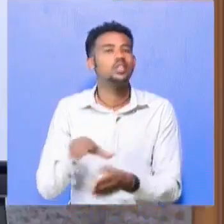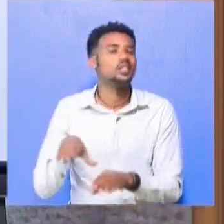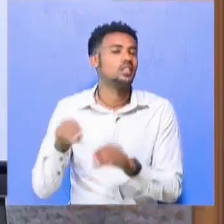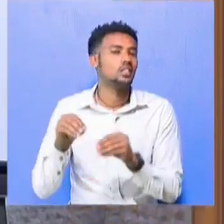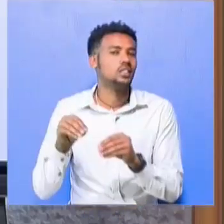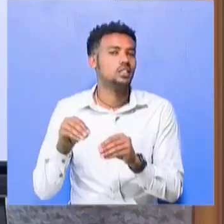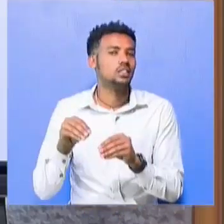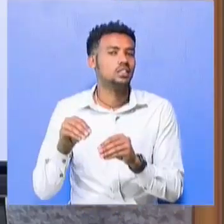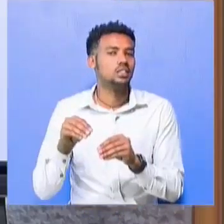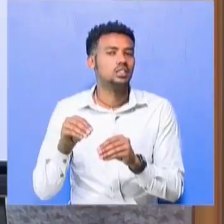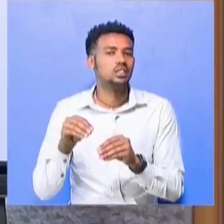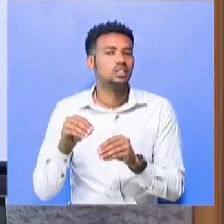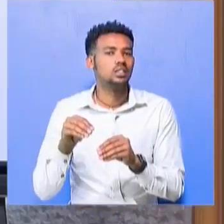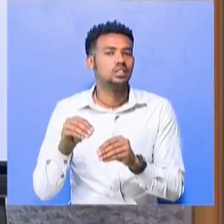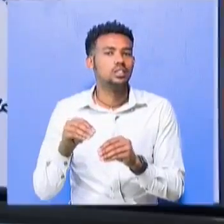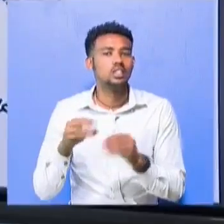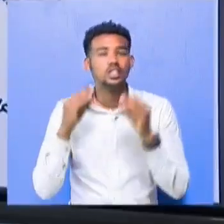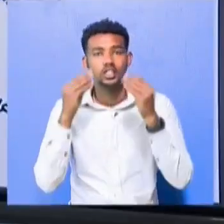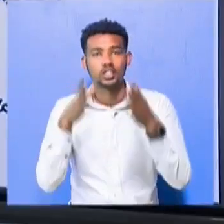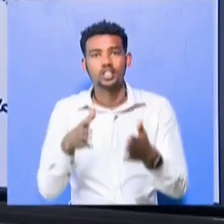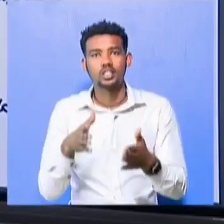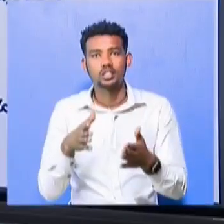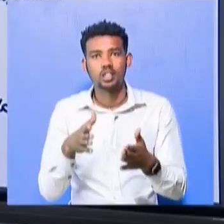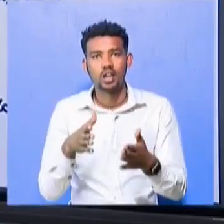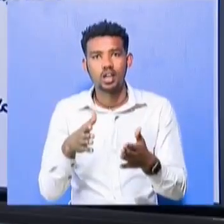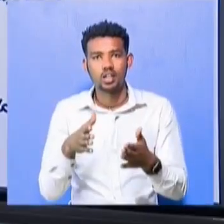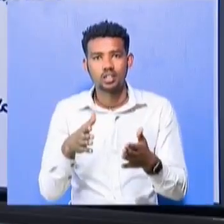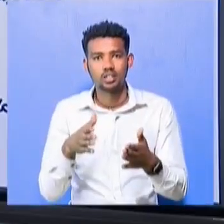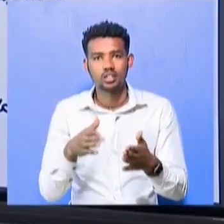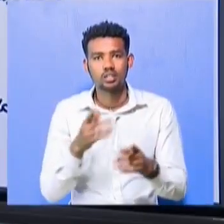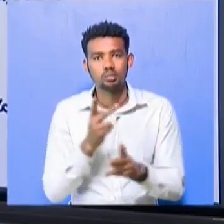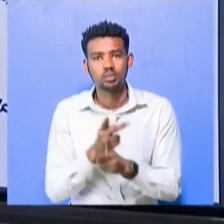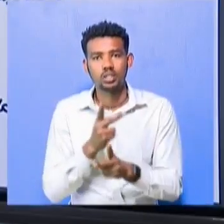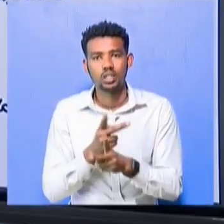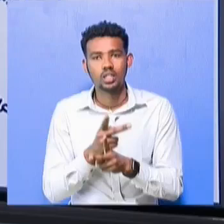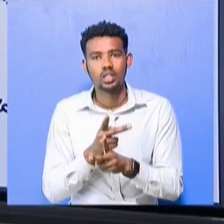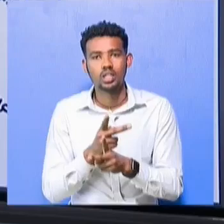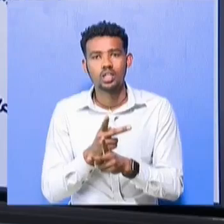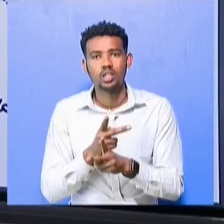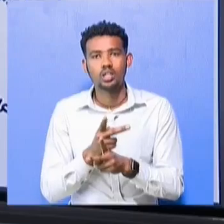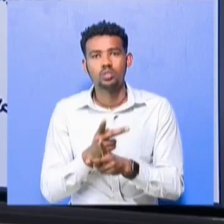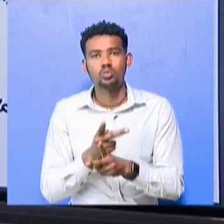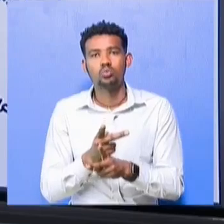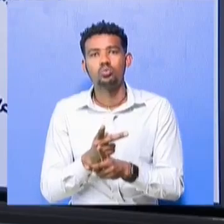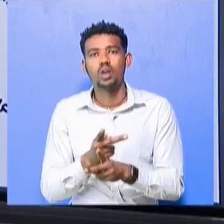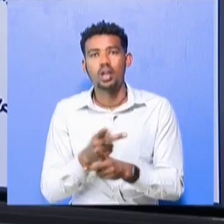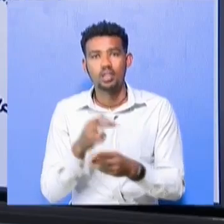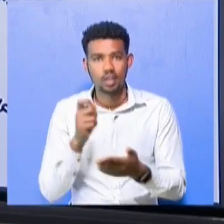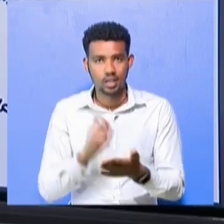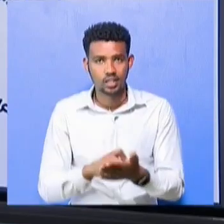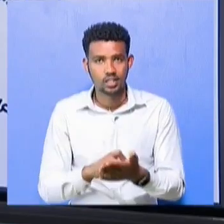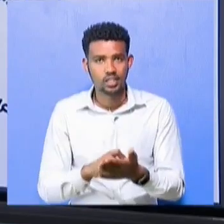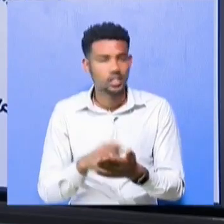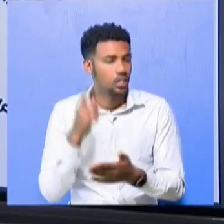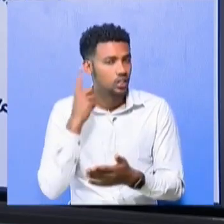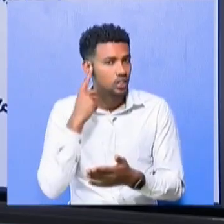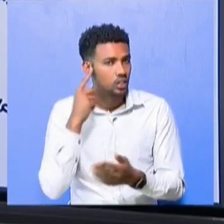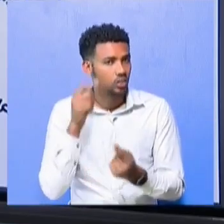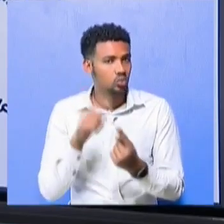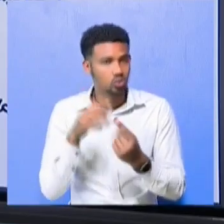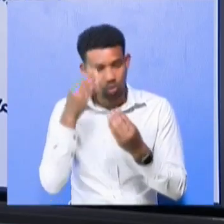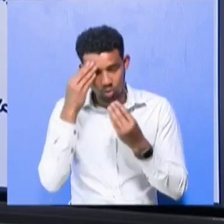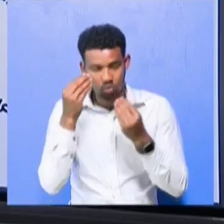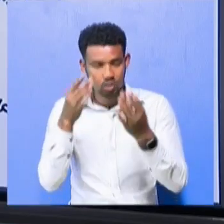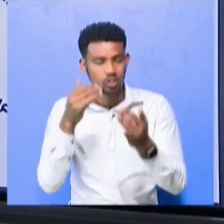right, the teachers are just keeping or looking after the students to attentively listen to the notice or